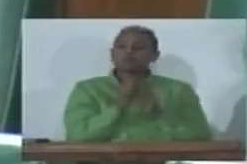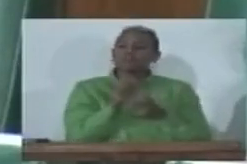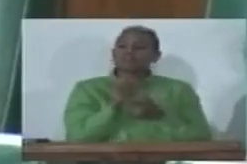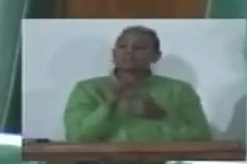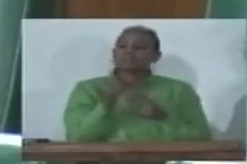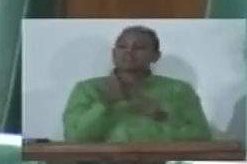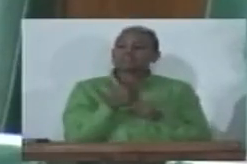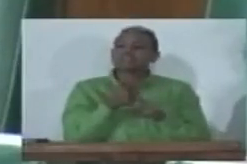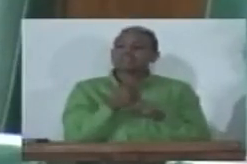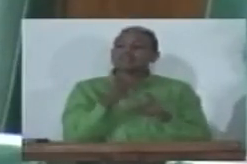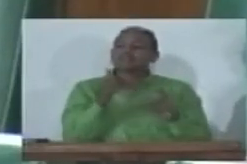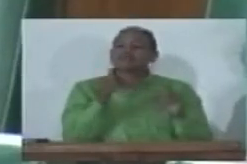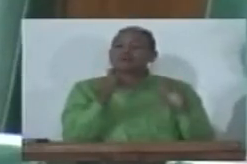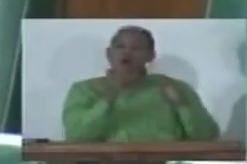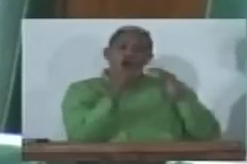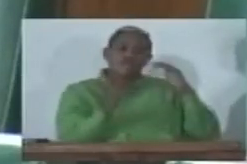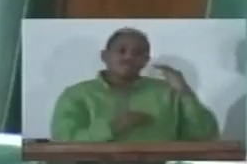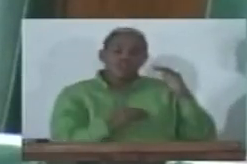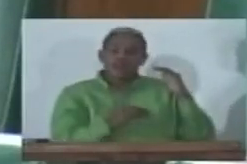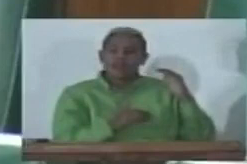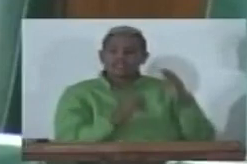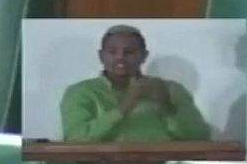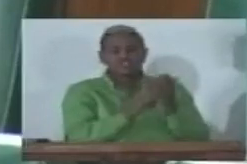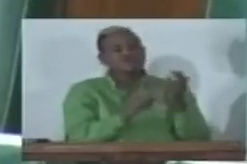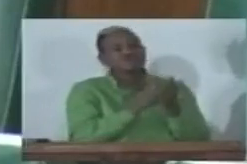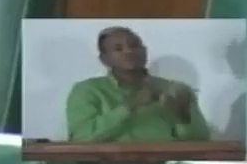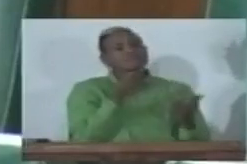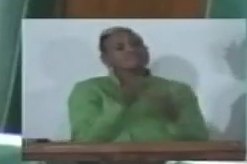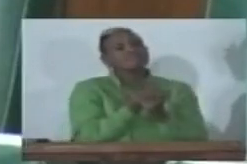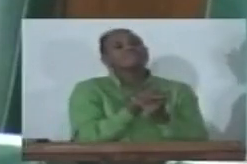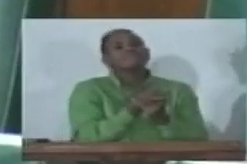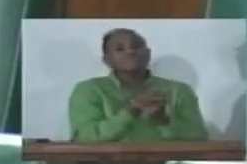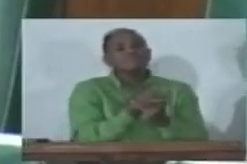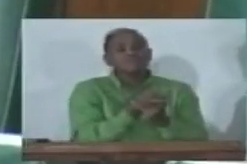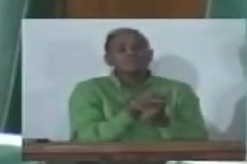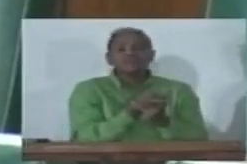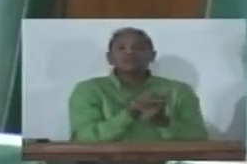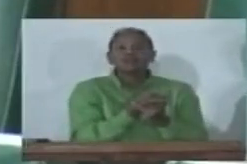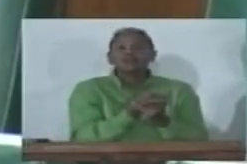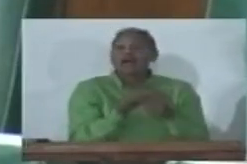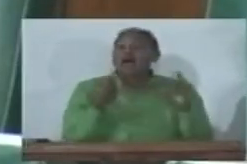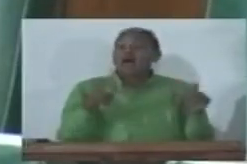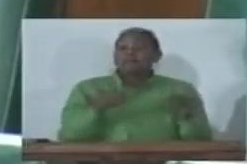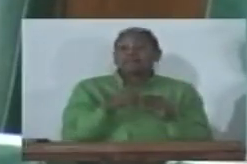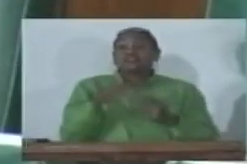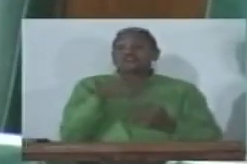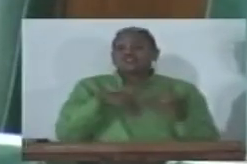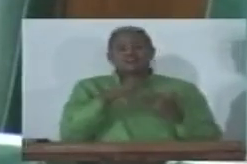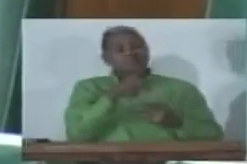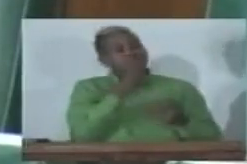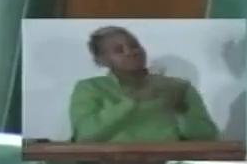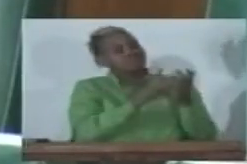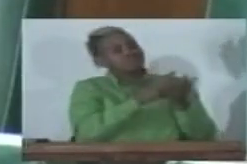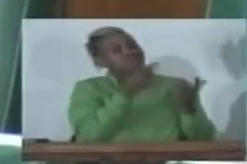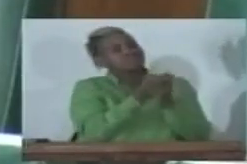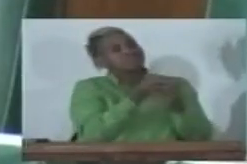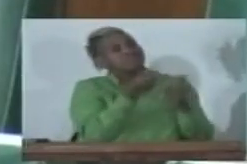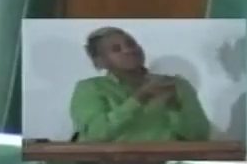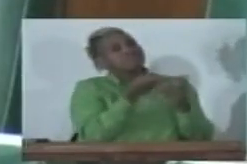be unfairly discriminated against in society and in